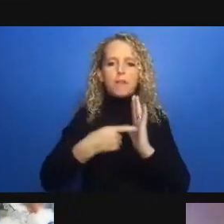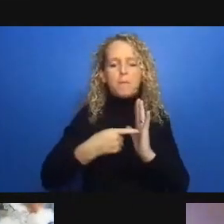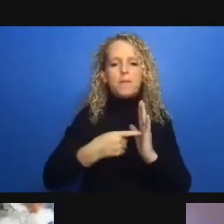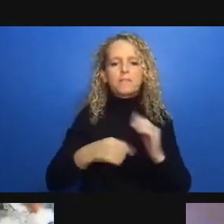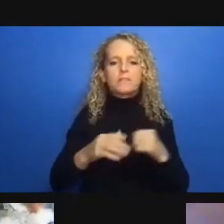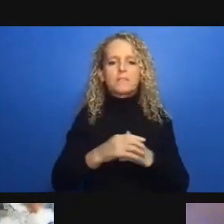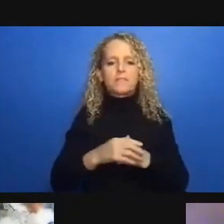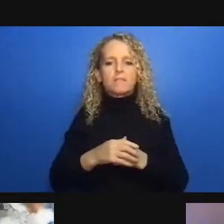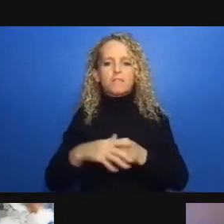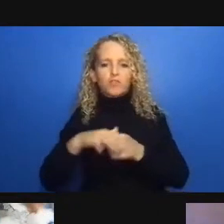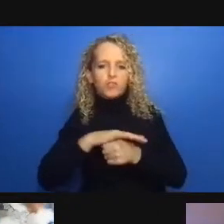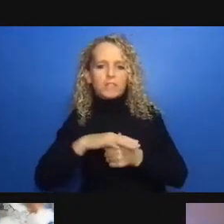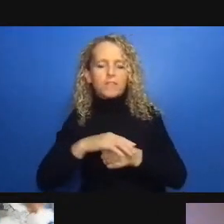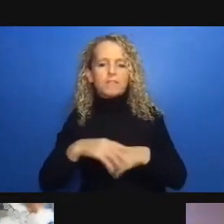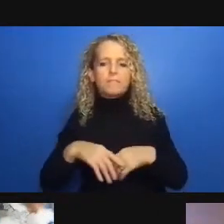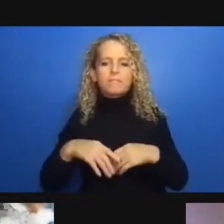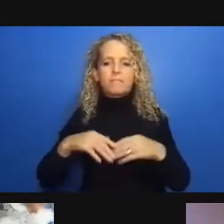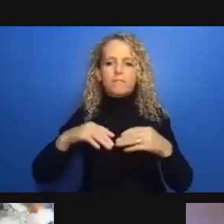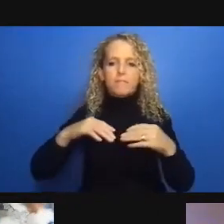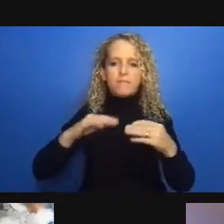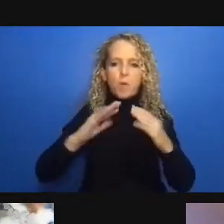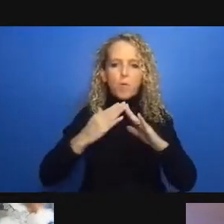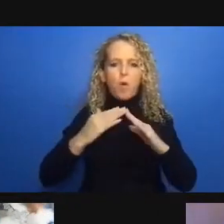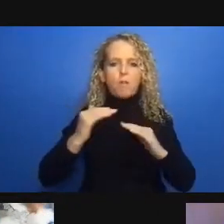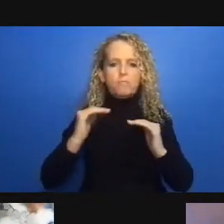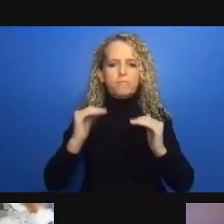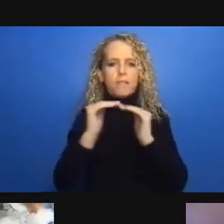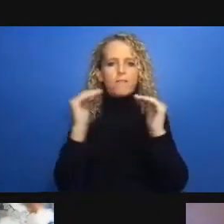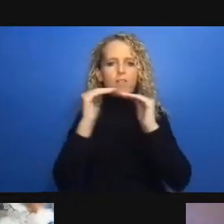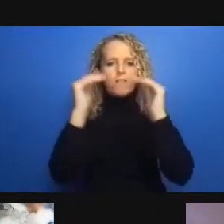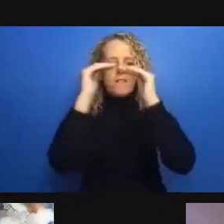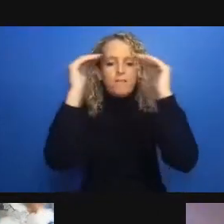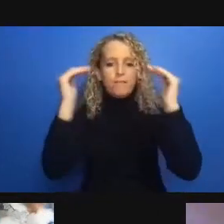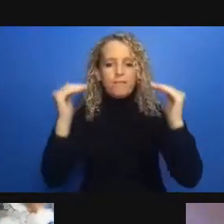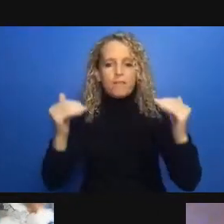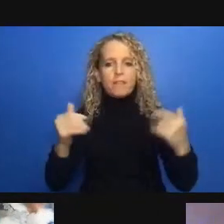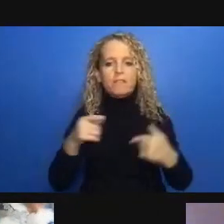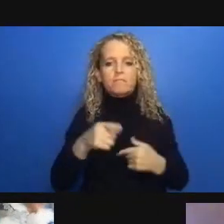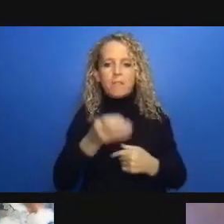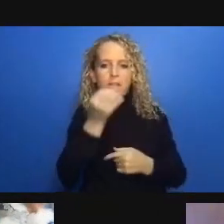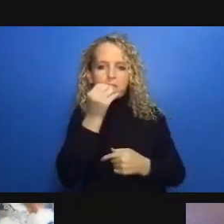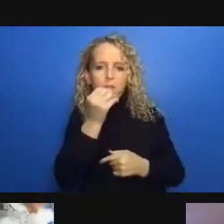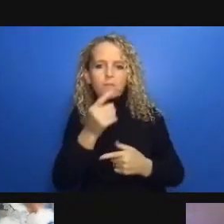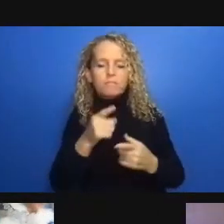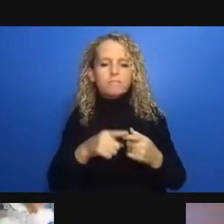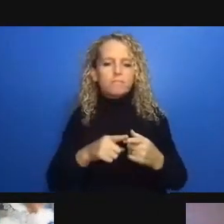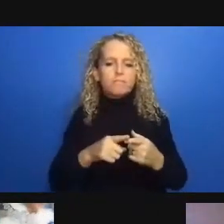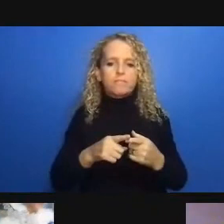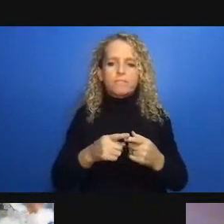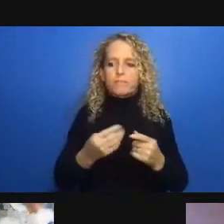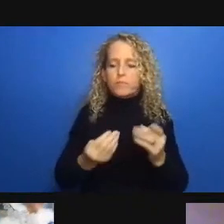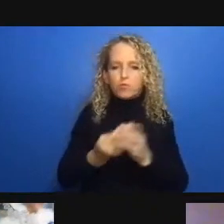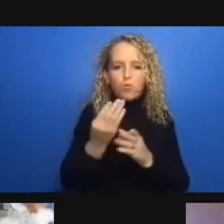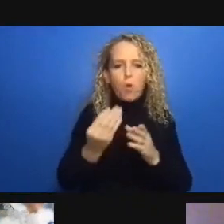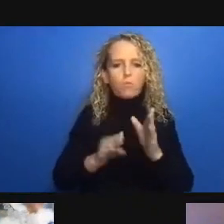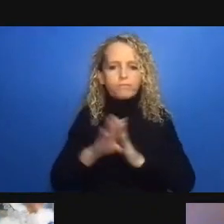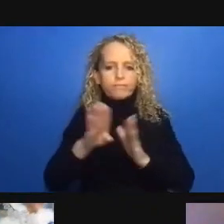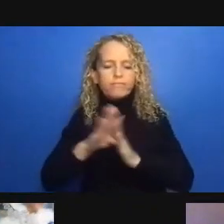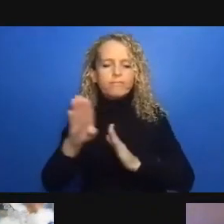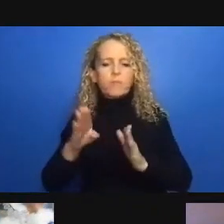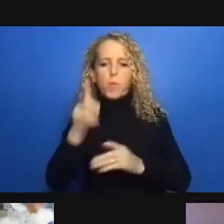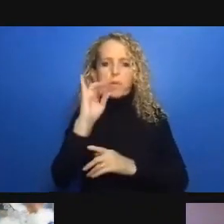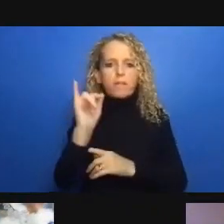level, of food sovereignty? And, you know, what can we learn from some of the communities in Nova Scotia and or elsewhere that are doing things really